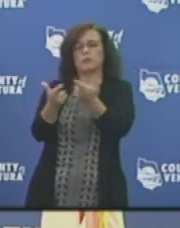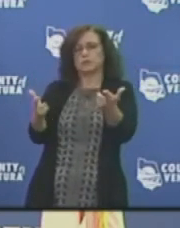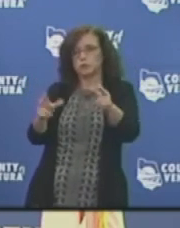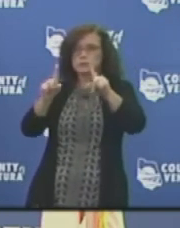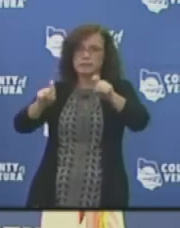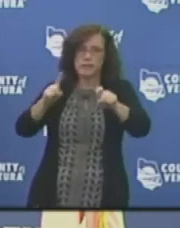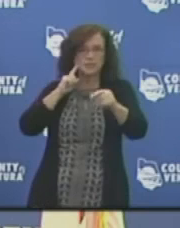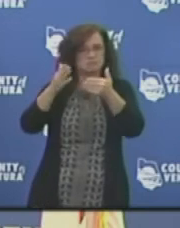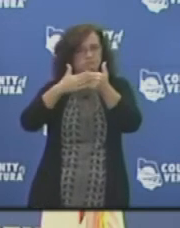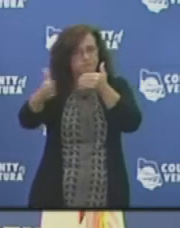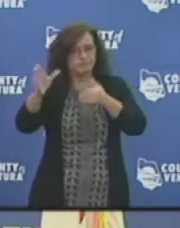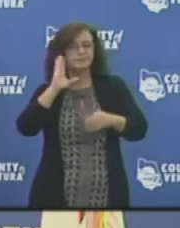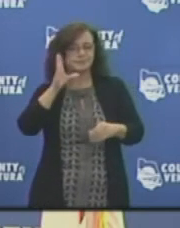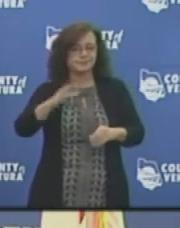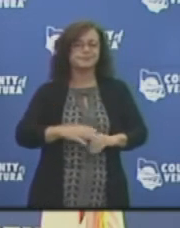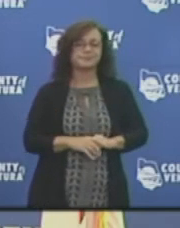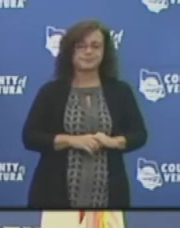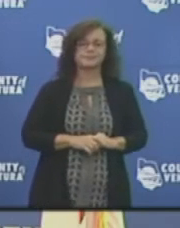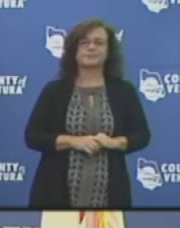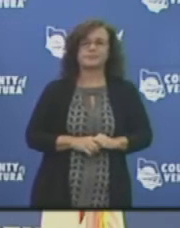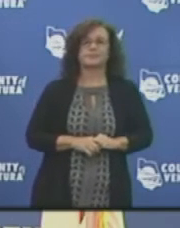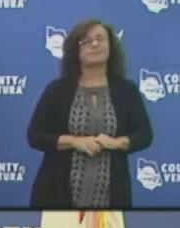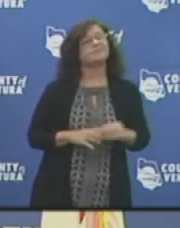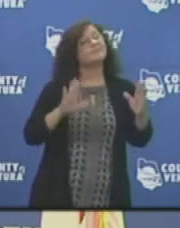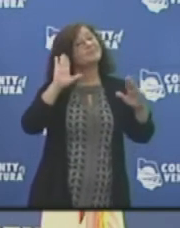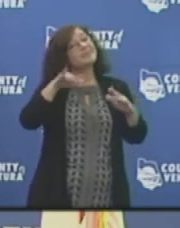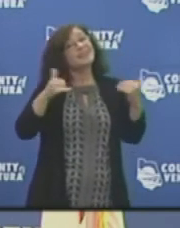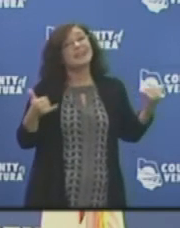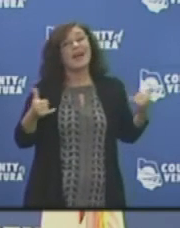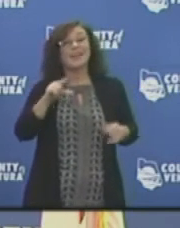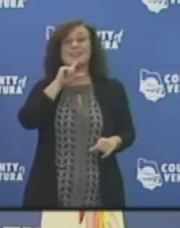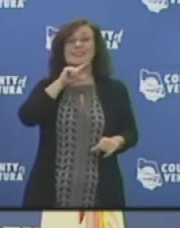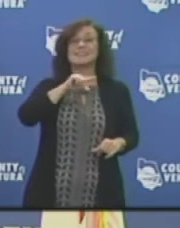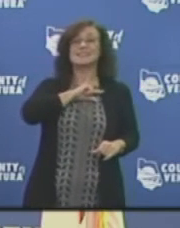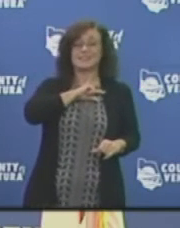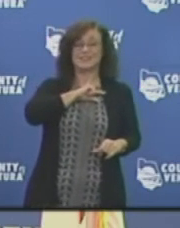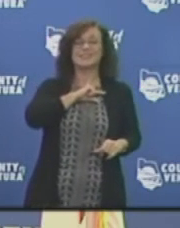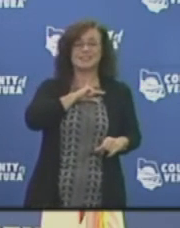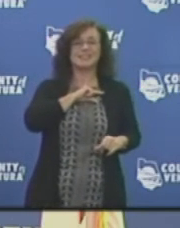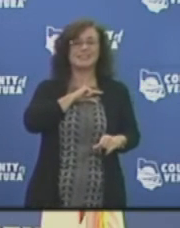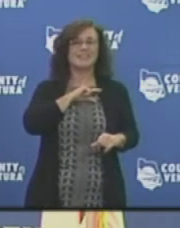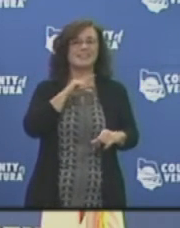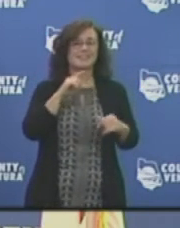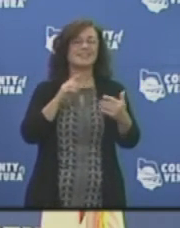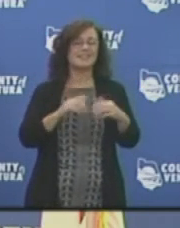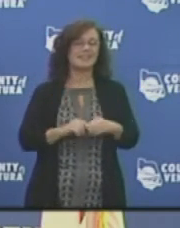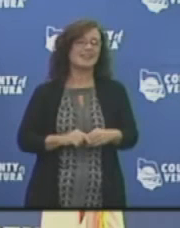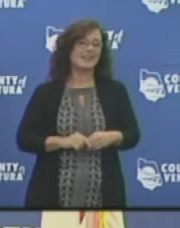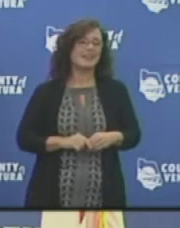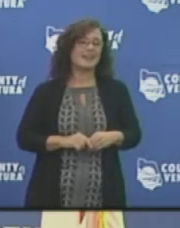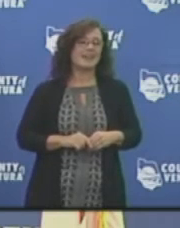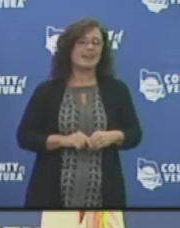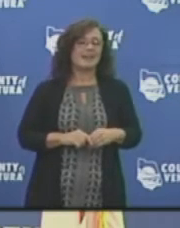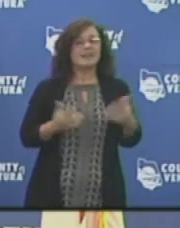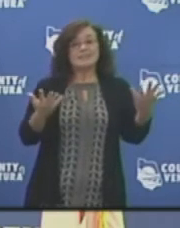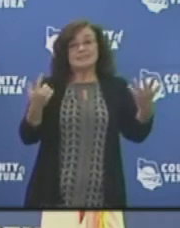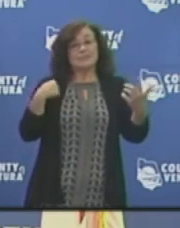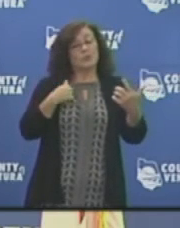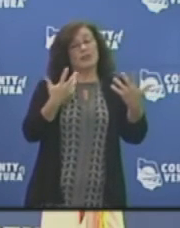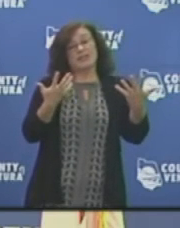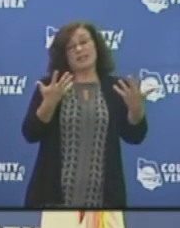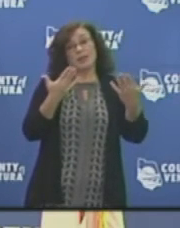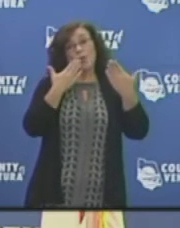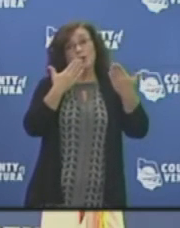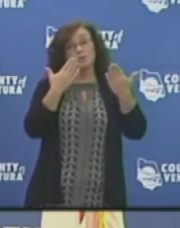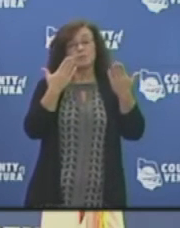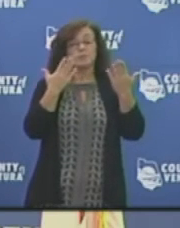going forward. It is Thanksgiving time, and as been said, we just really want to thank all those workers who continue to work